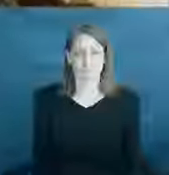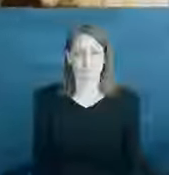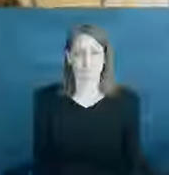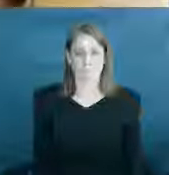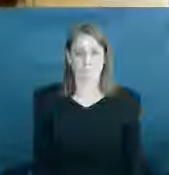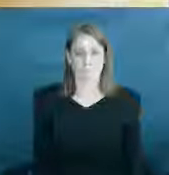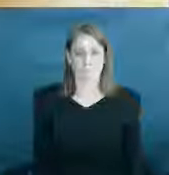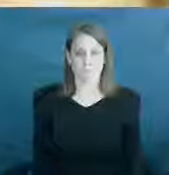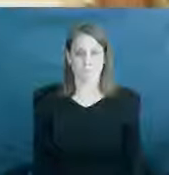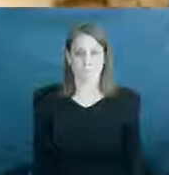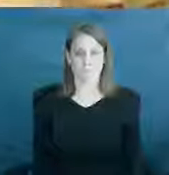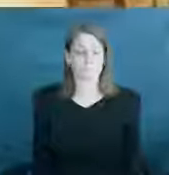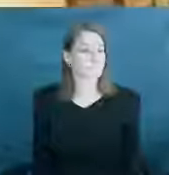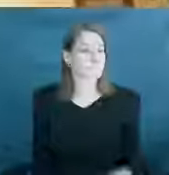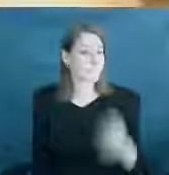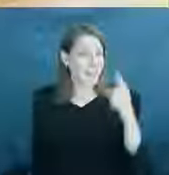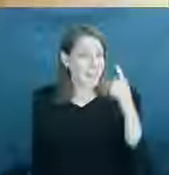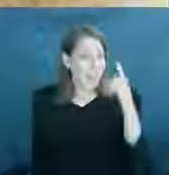Right.